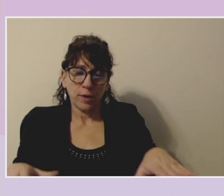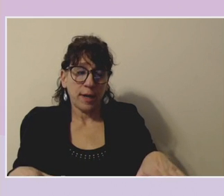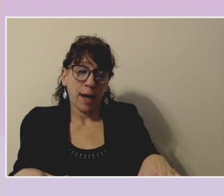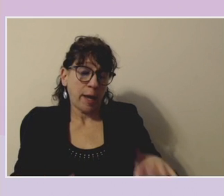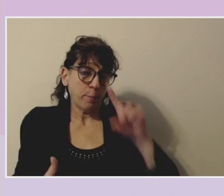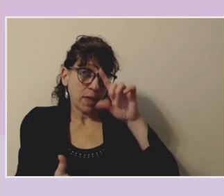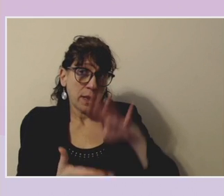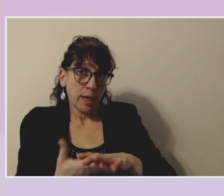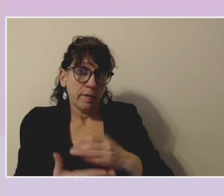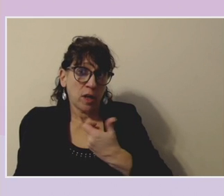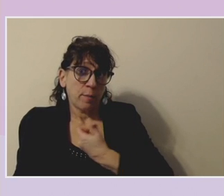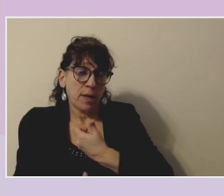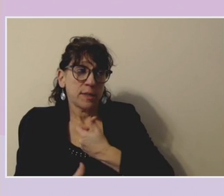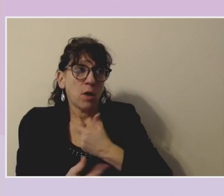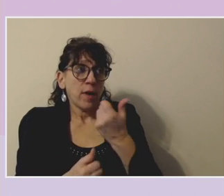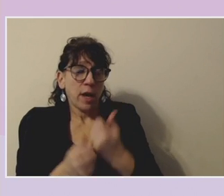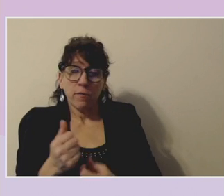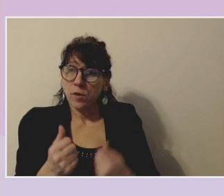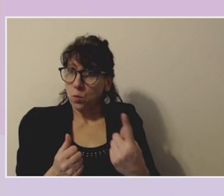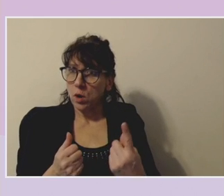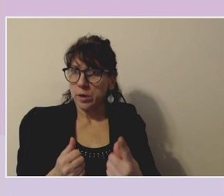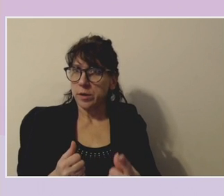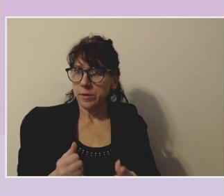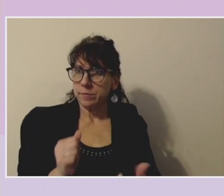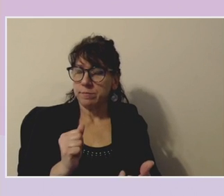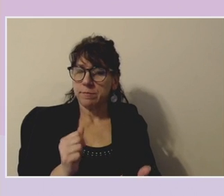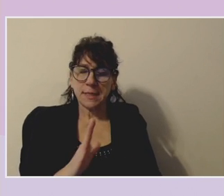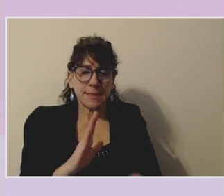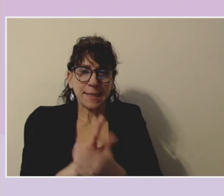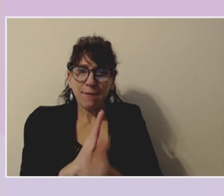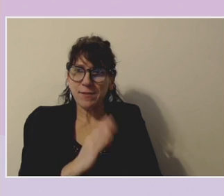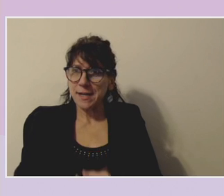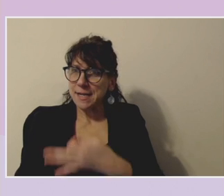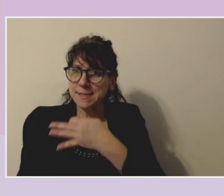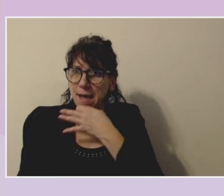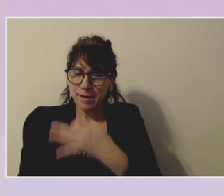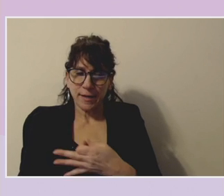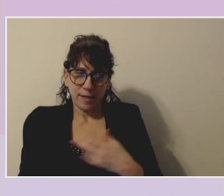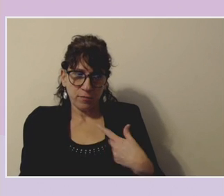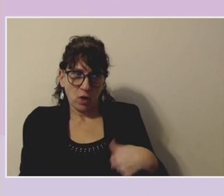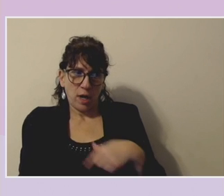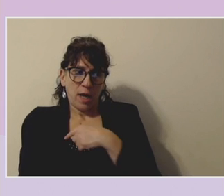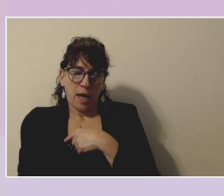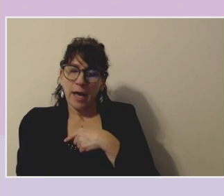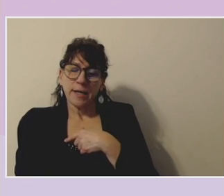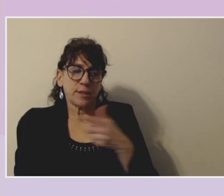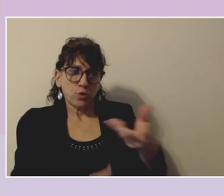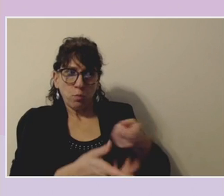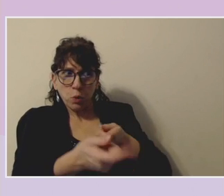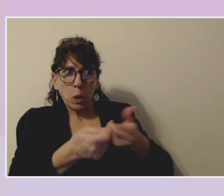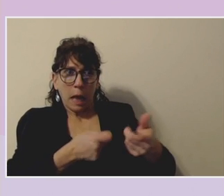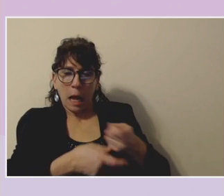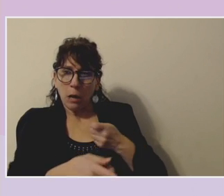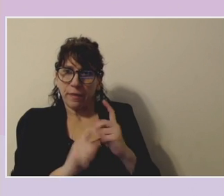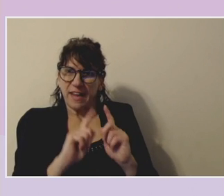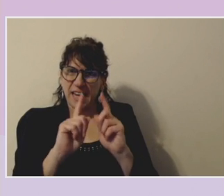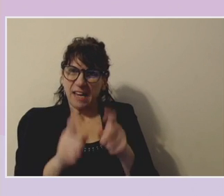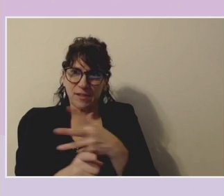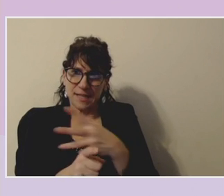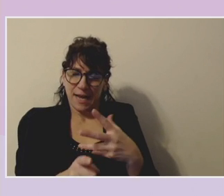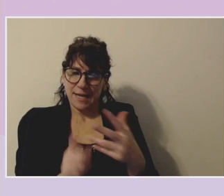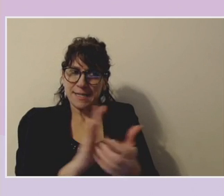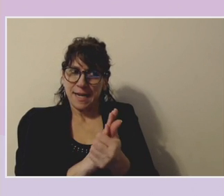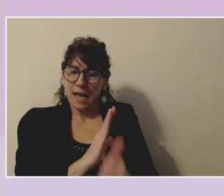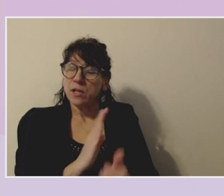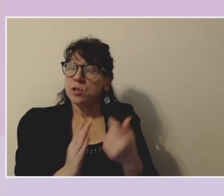that everybody is gifted and talented, and it's up to us to draw out those gifts and talents. But we need to recognize the